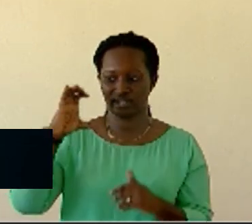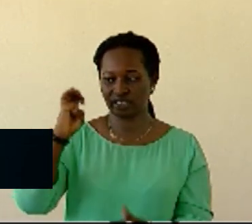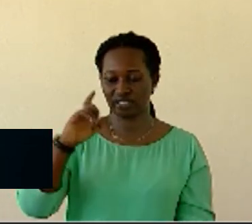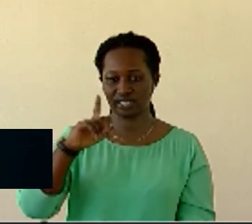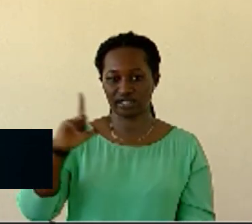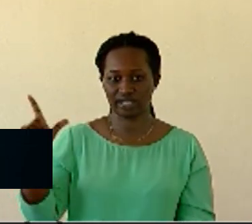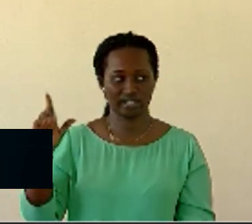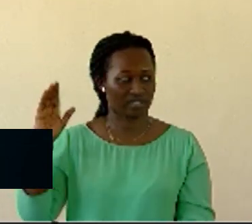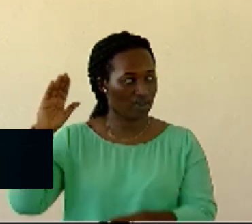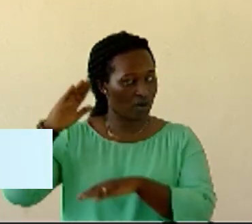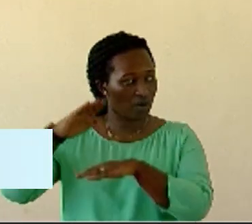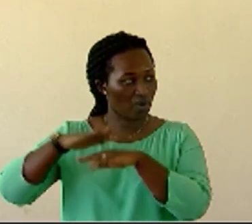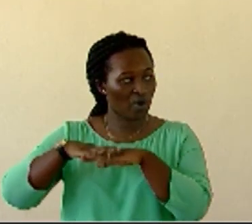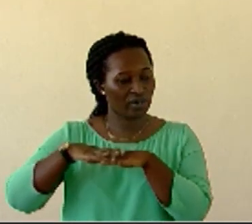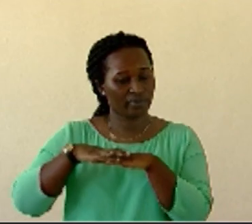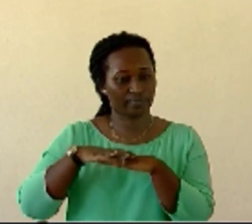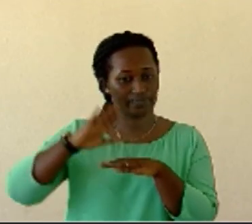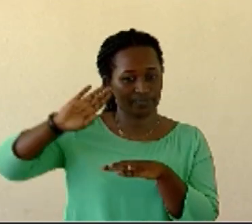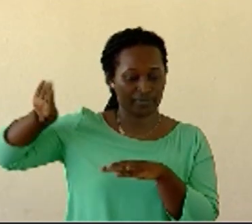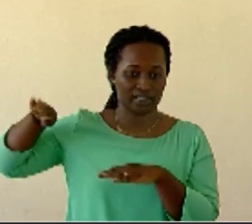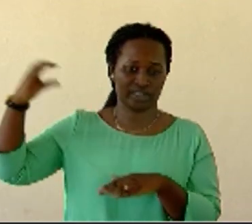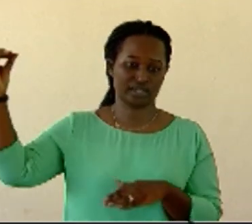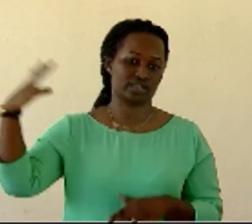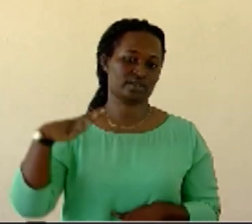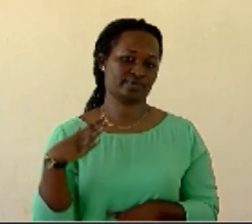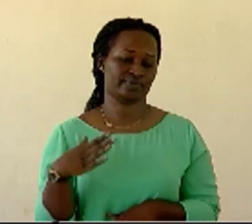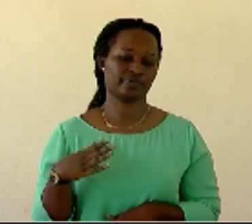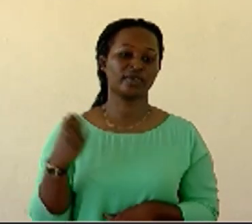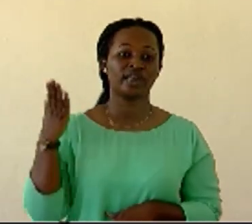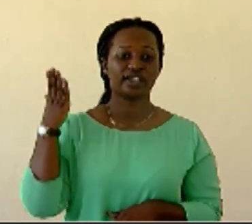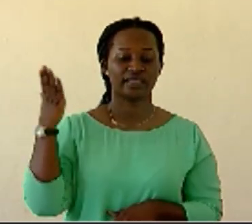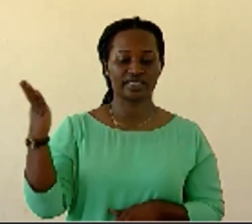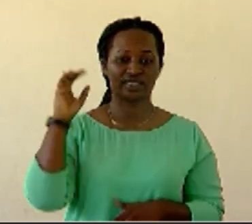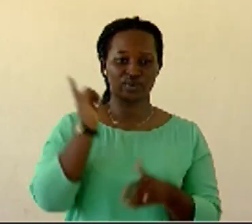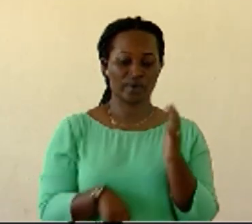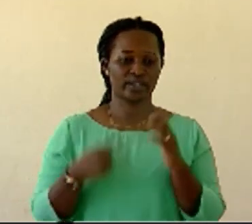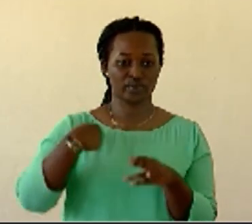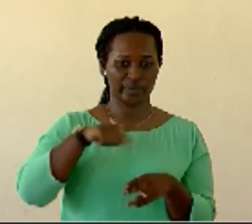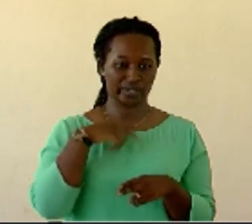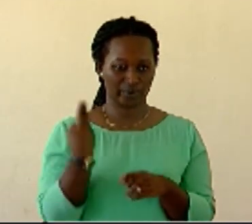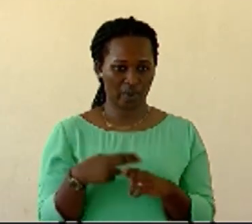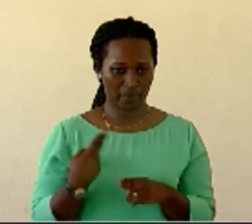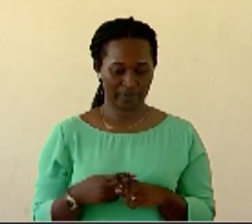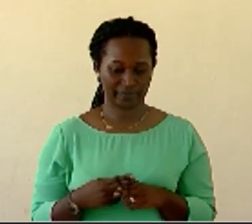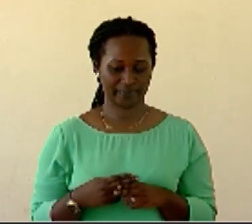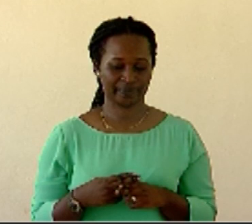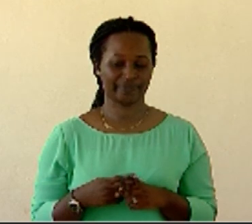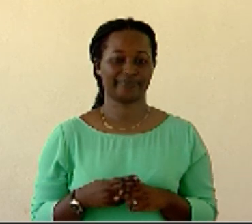the side where there is sunlight. So this is what we call